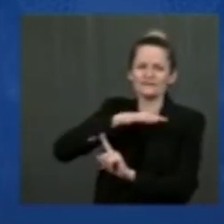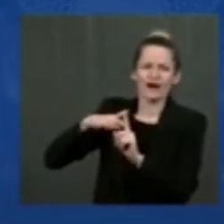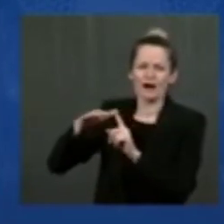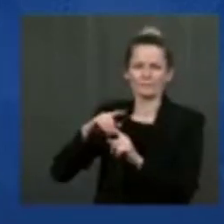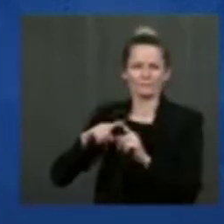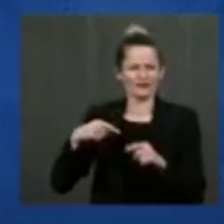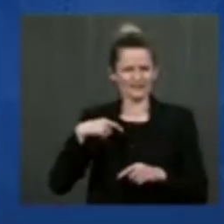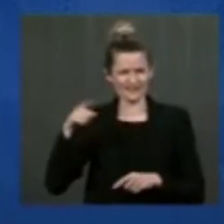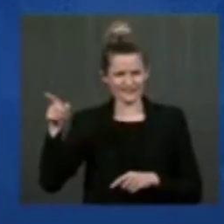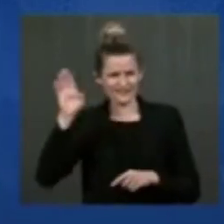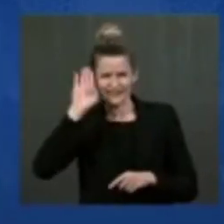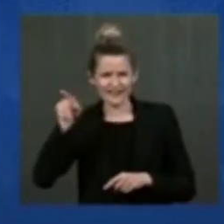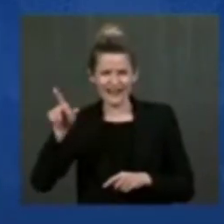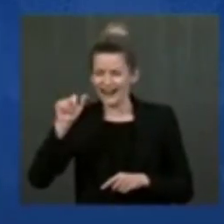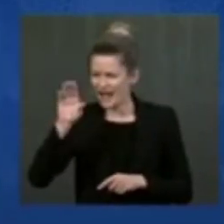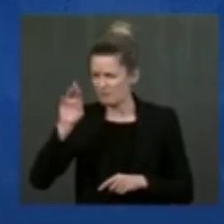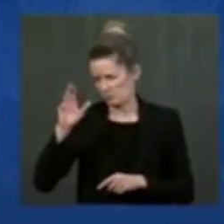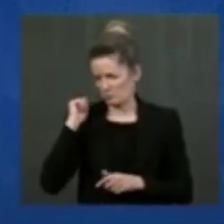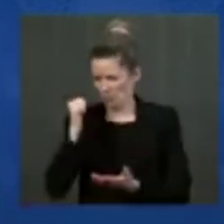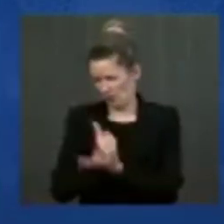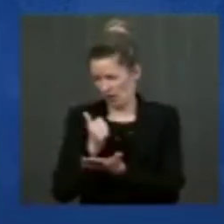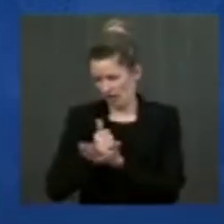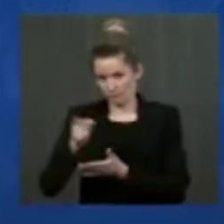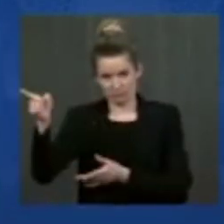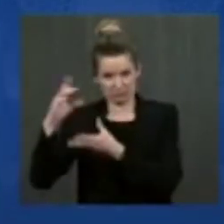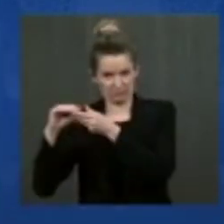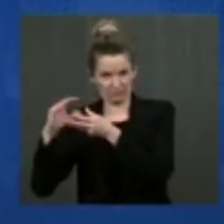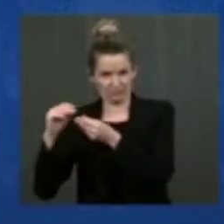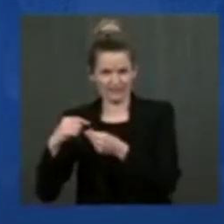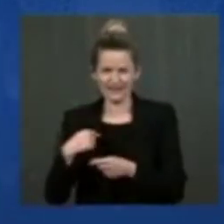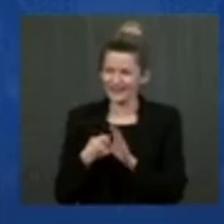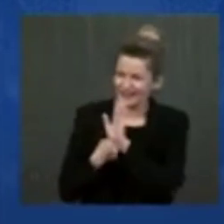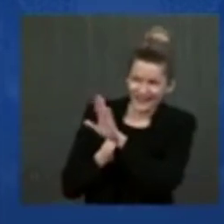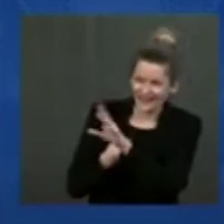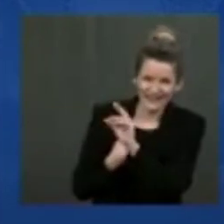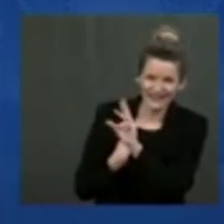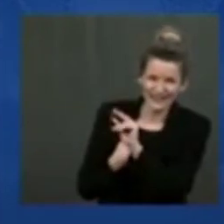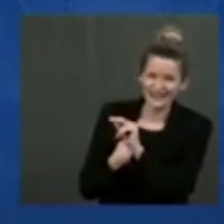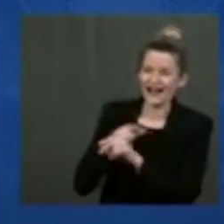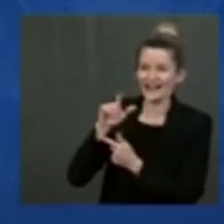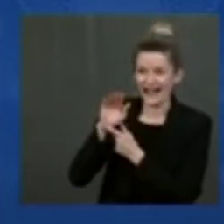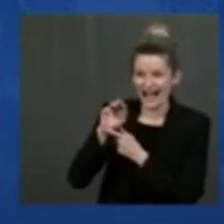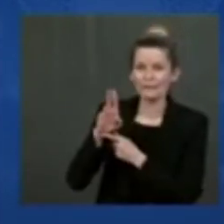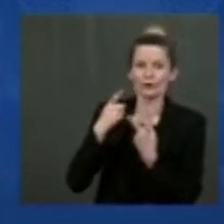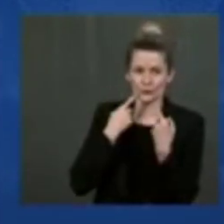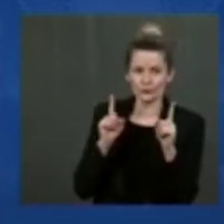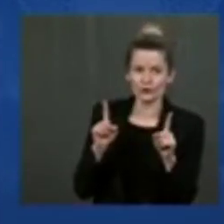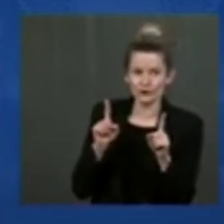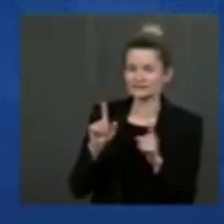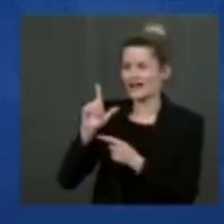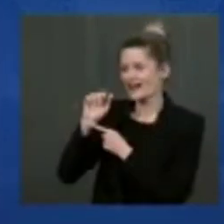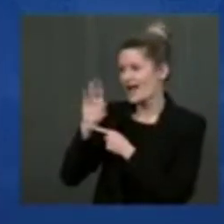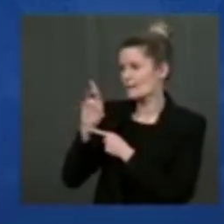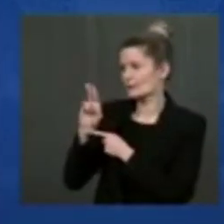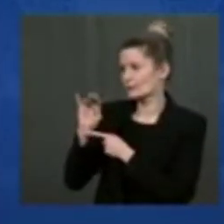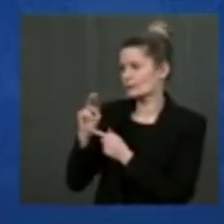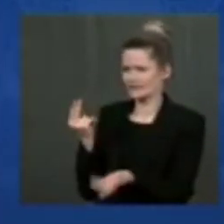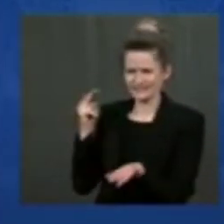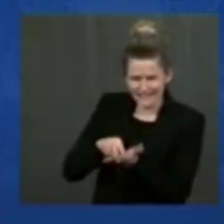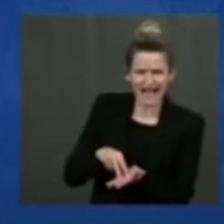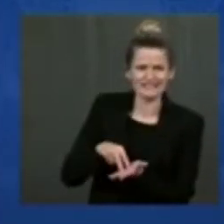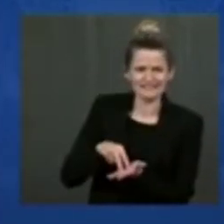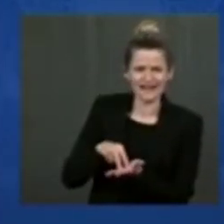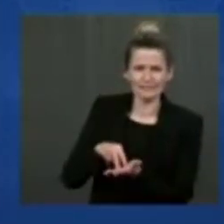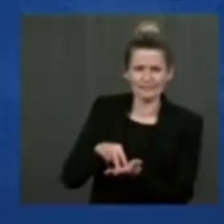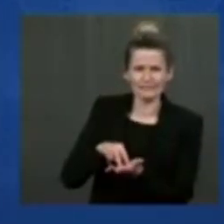Labor's the reason it's working. Labor stepped up because you all understand, and I made a promise and I'll